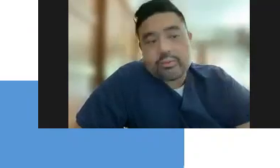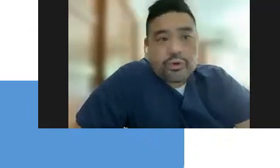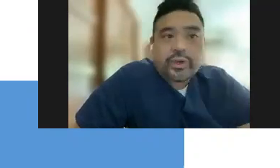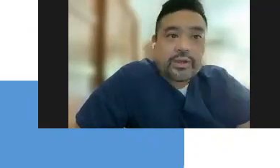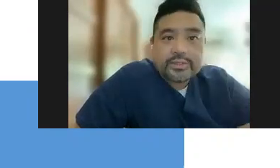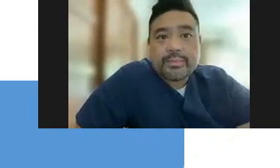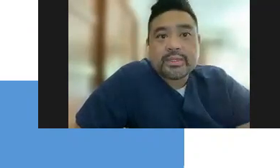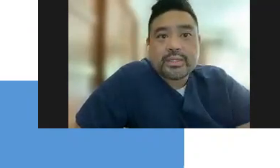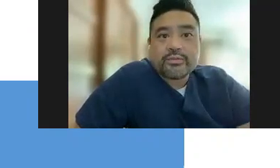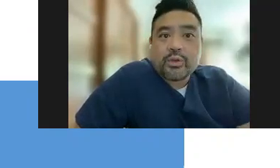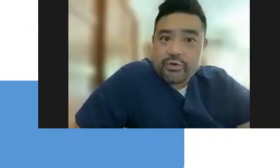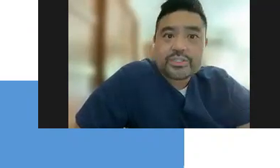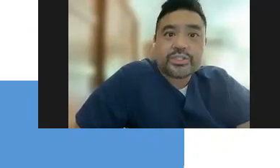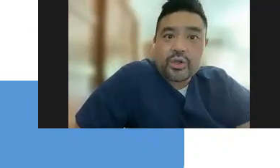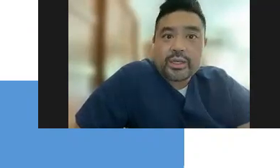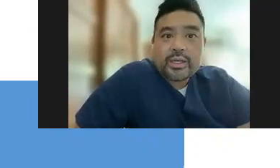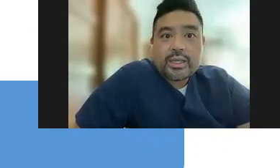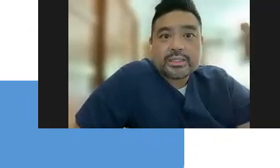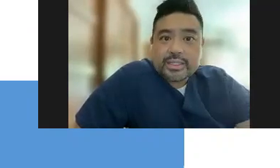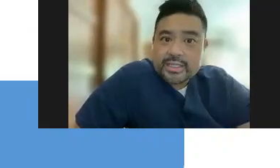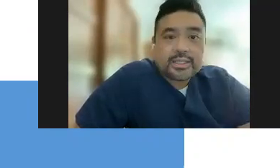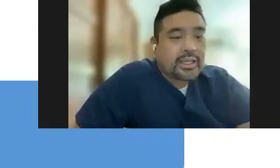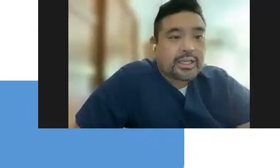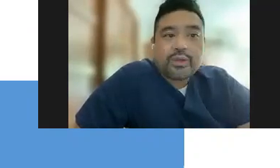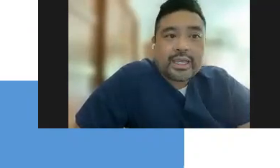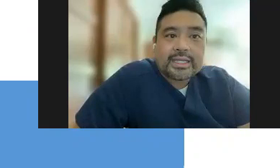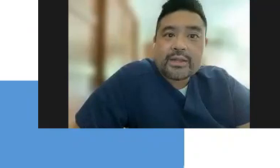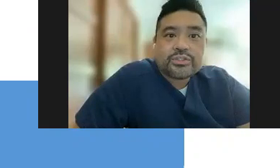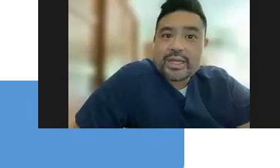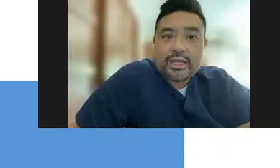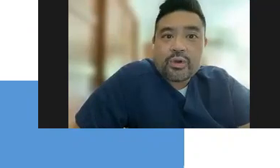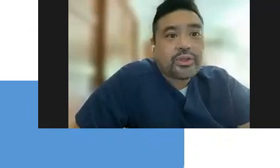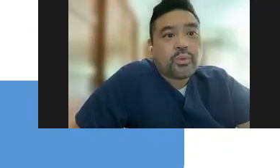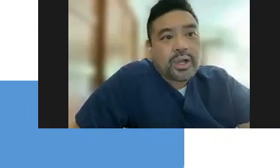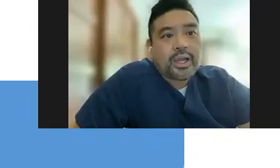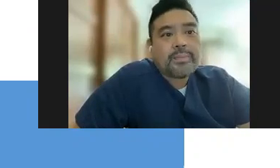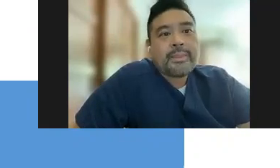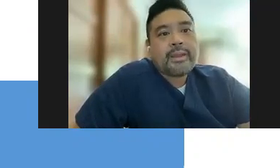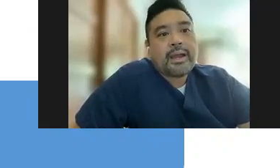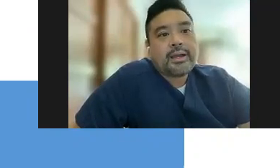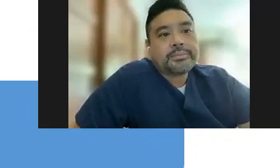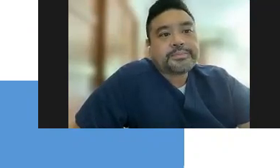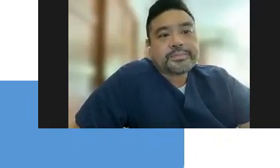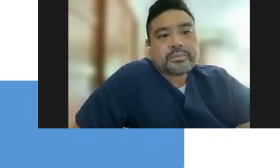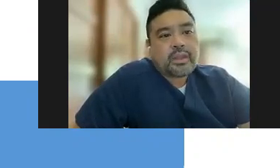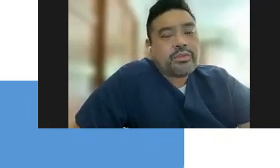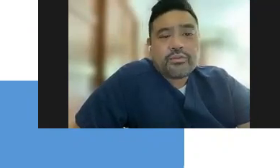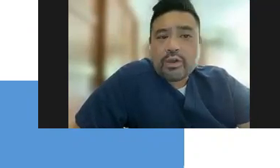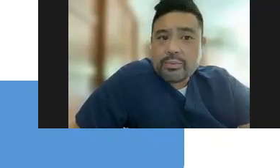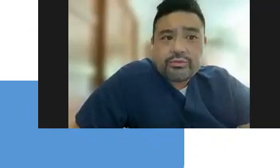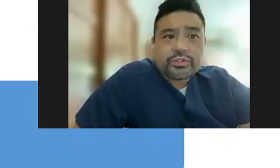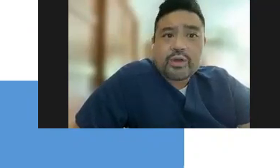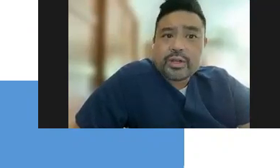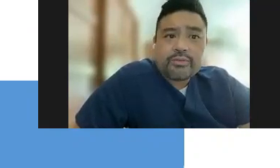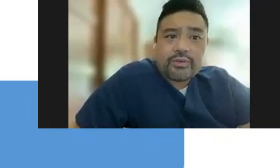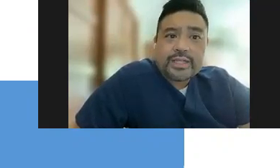know, rural areas might be difficult, but for us, you know, in cities, like, you can get it down the street anywhere. You can walk up. They're